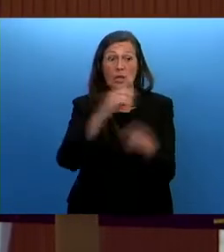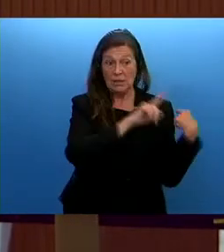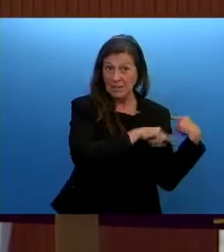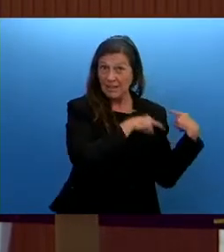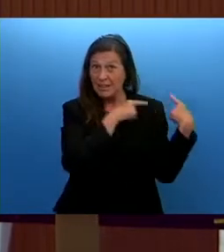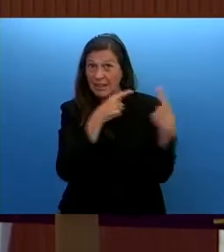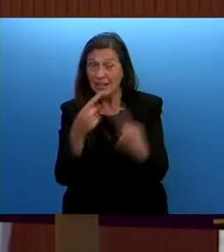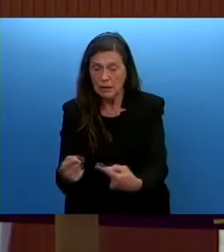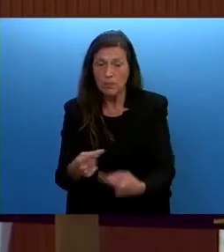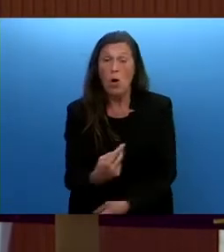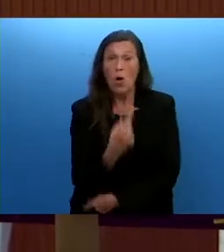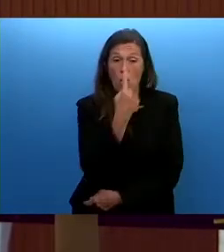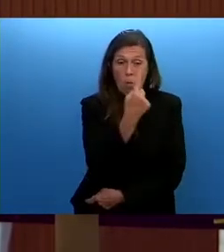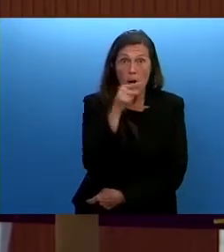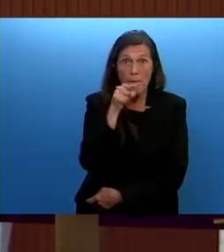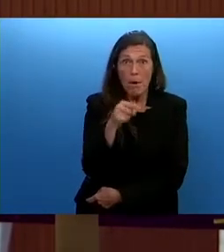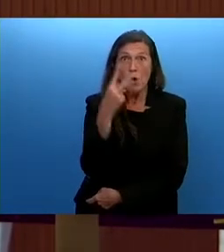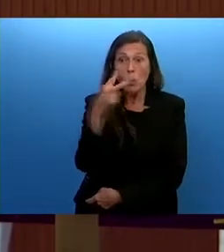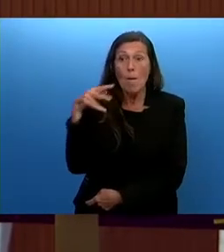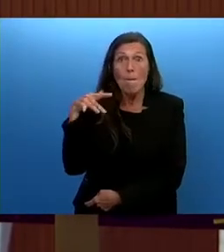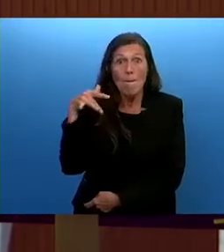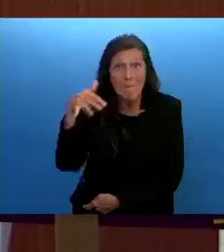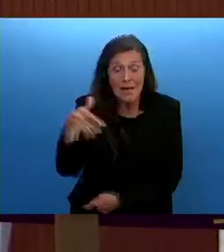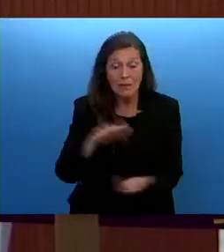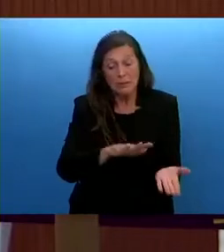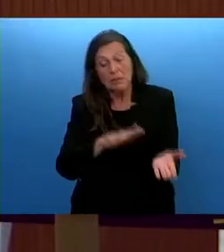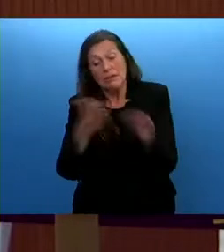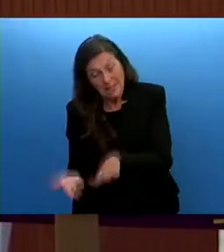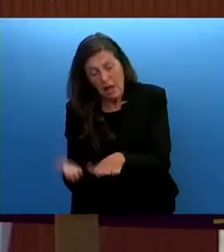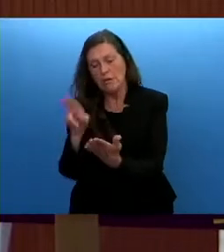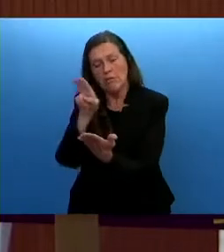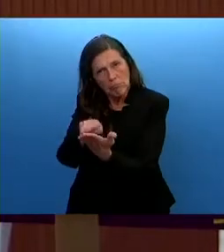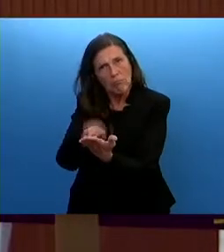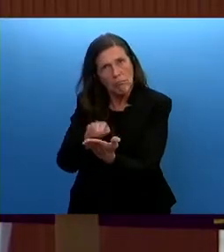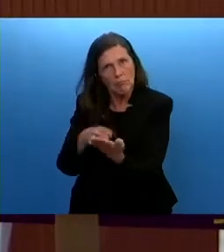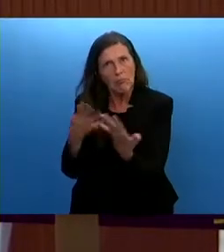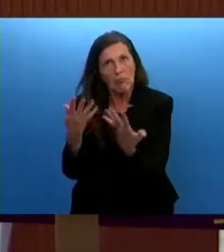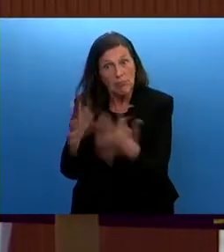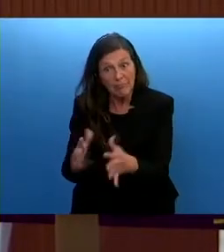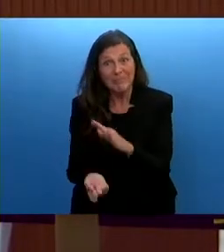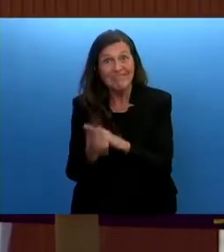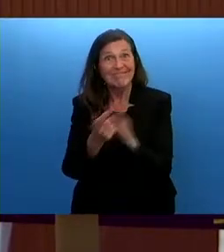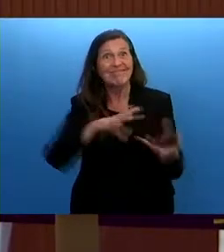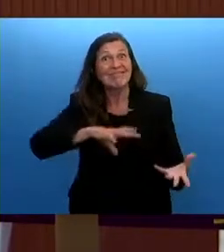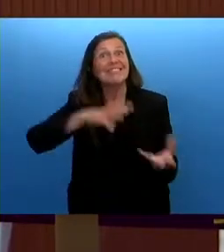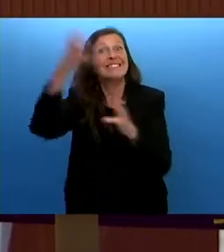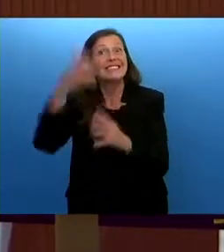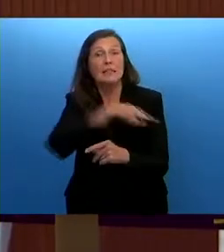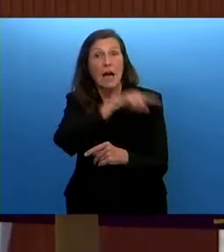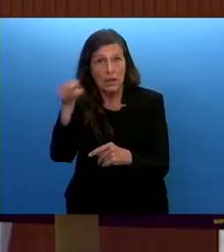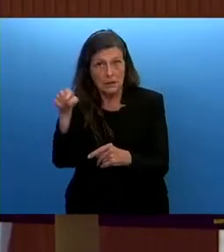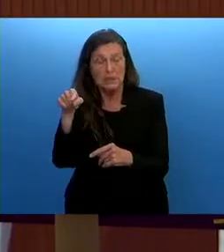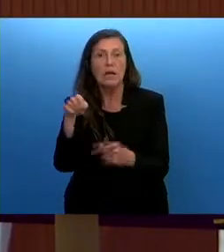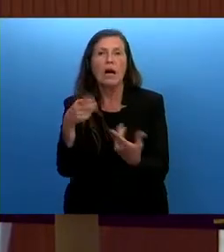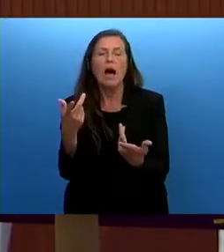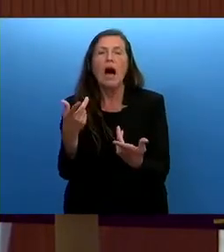the 1.2 million deaths recorded in major reported disasters have occurred in low and middle